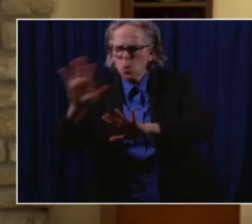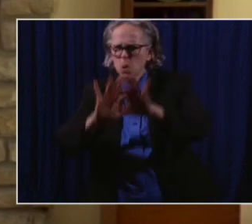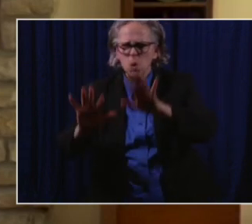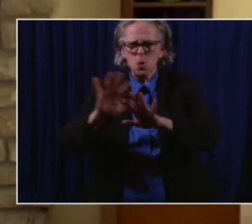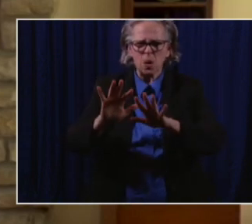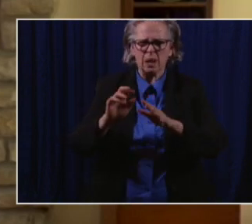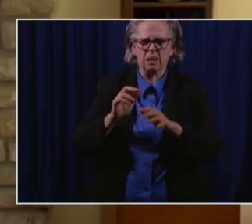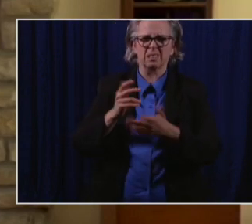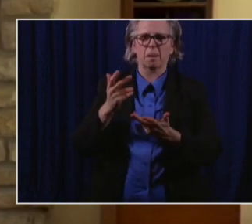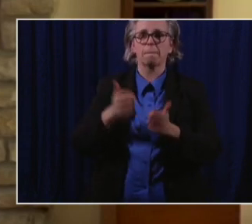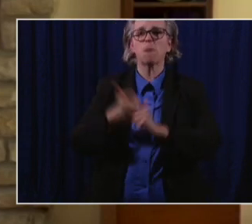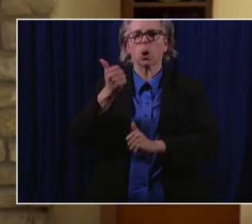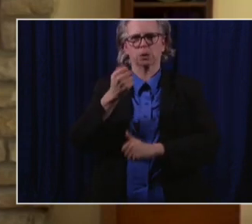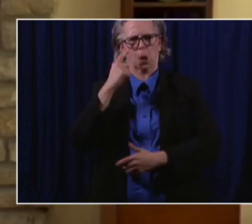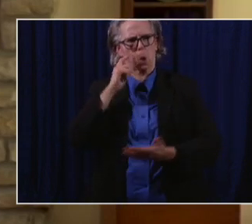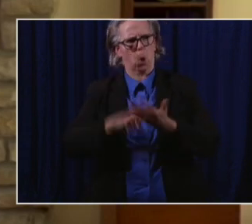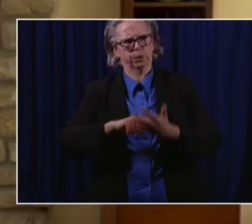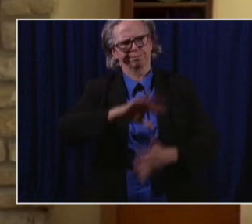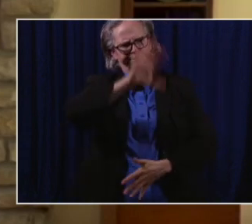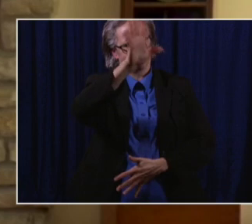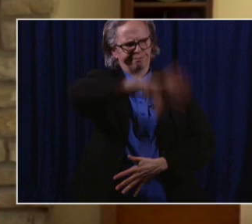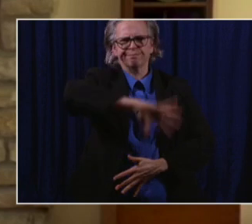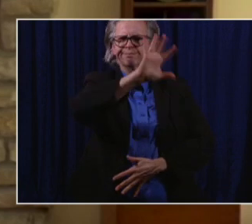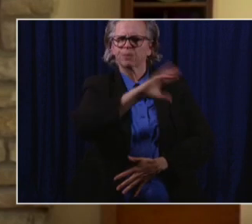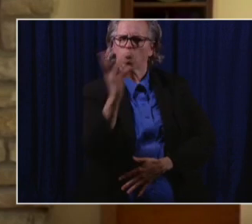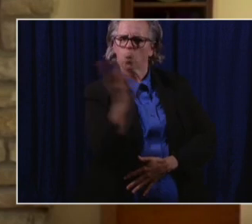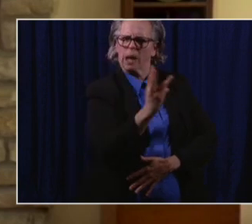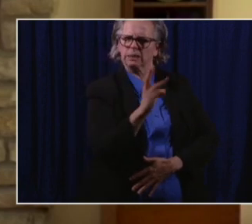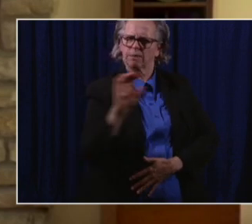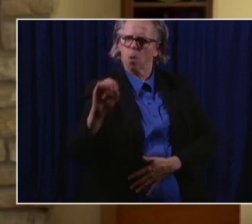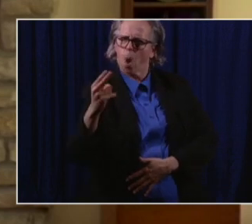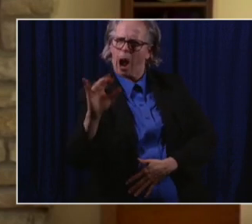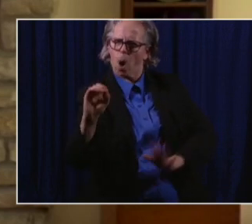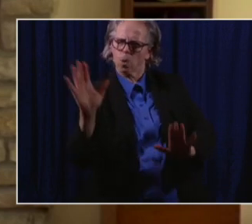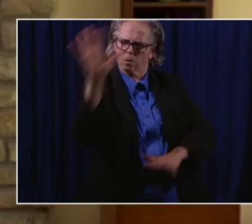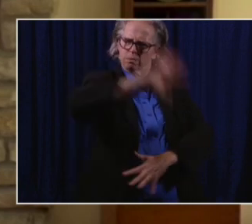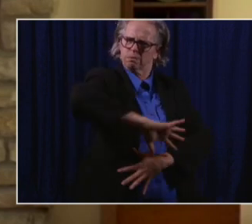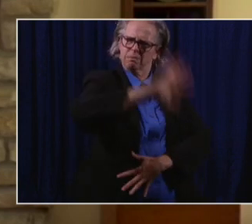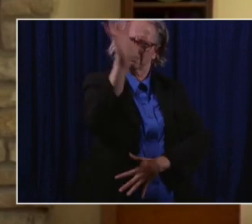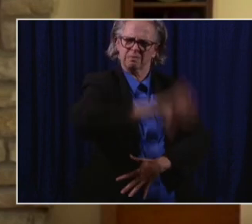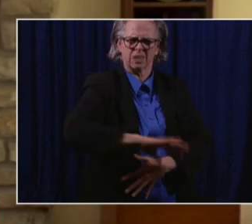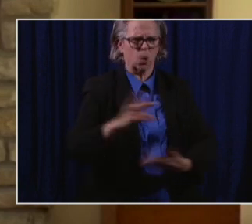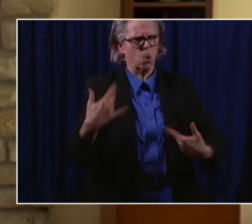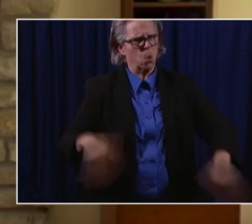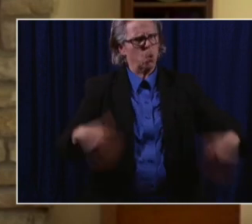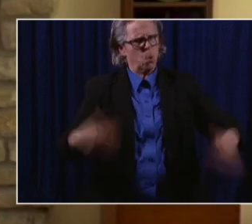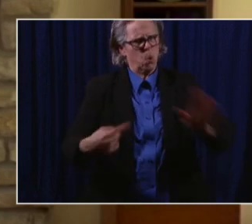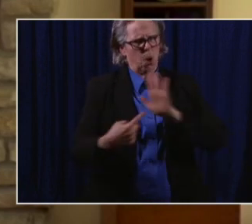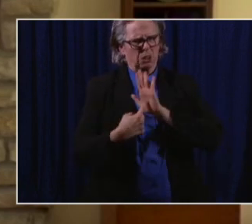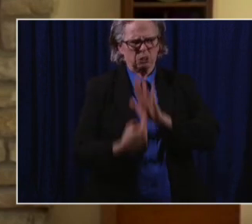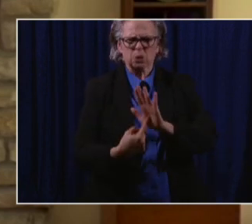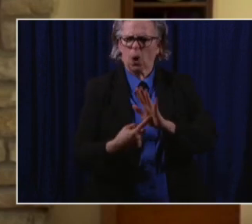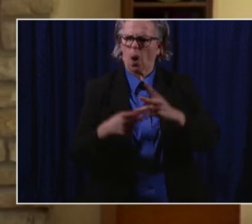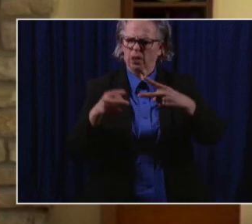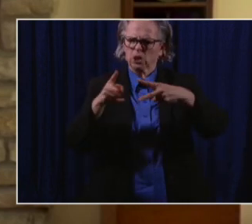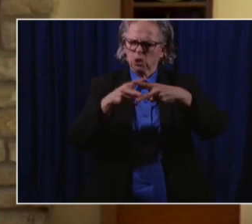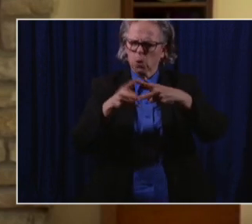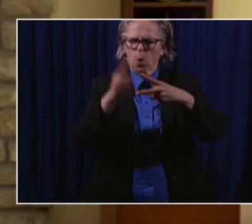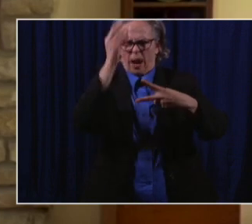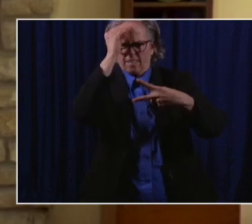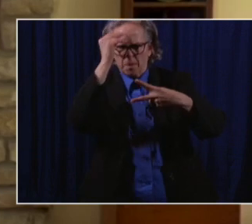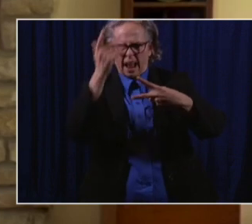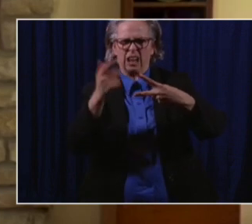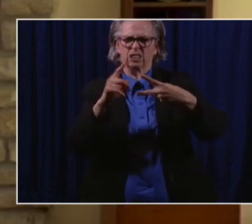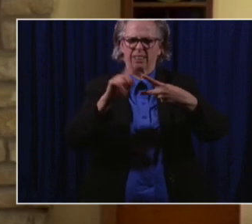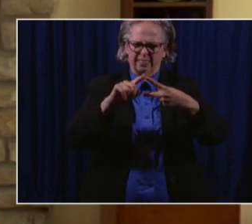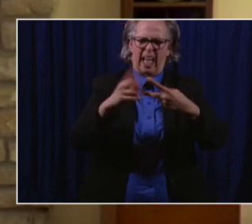that's again a new map. We'll put that up so people can see it. It is a combination of several other maps, and we kind of put them together